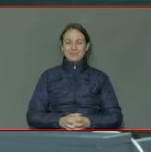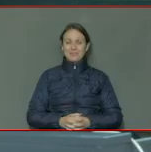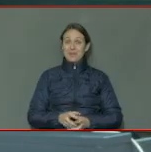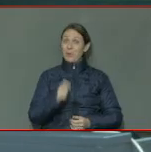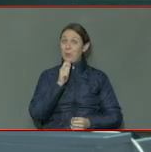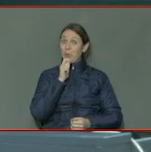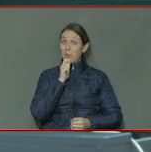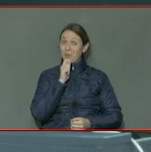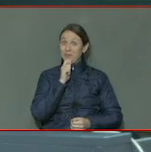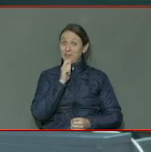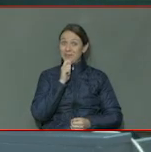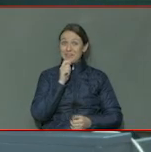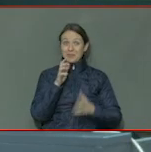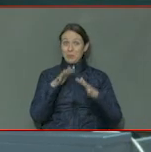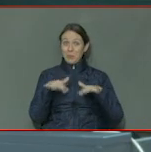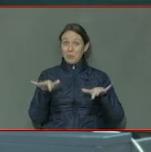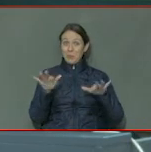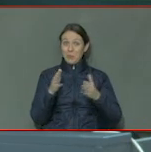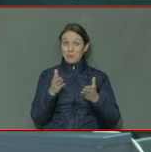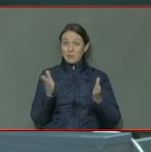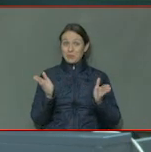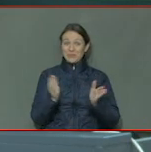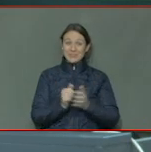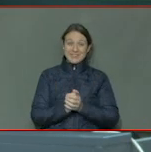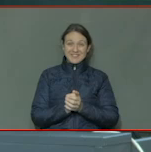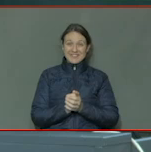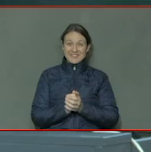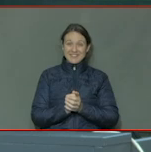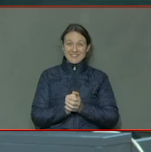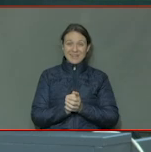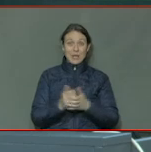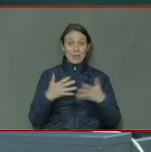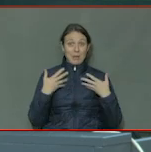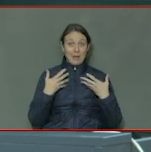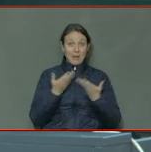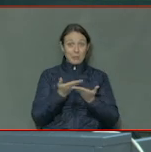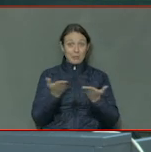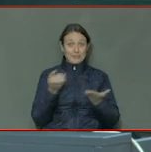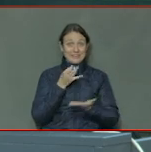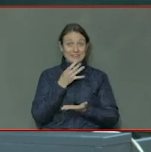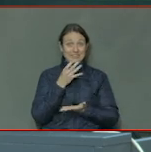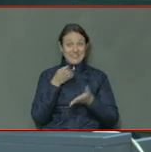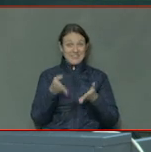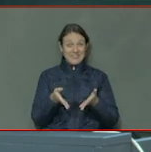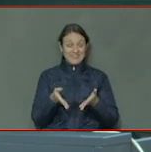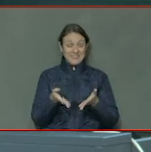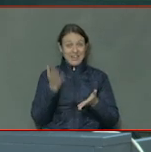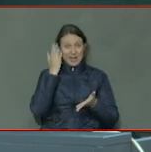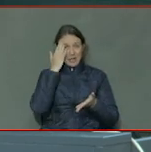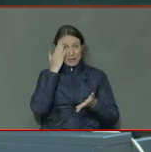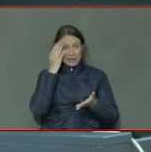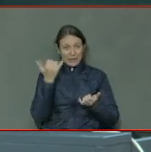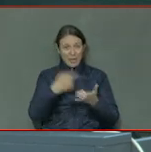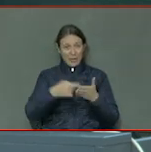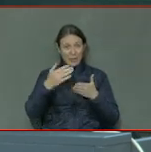Good morning to all my valence electrons. I'm so glad you're here on this Saturday. I know it's actually a maths